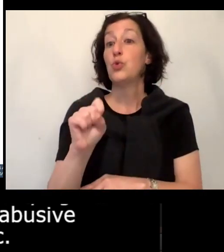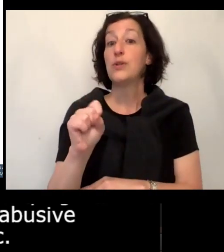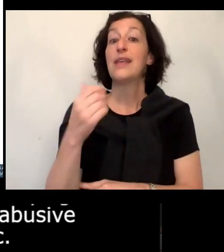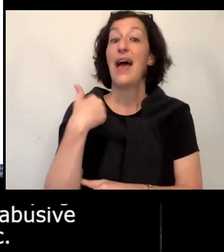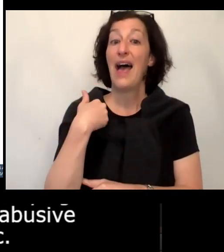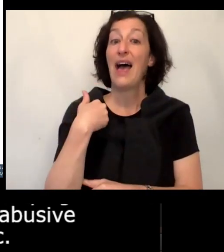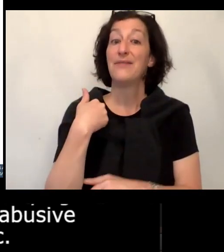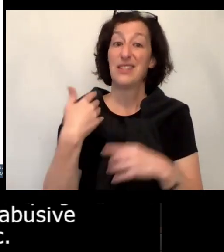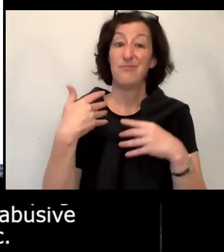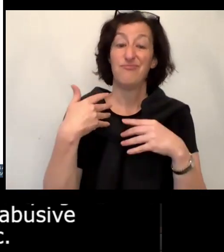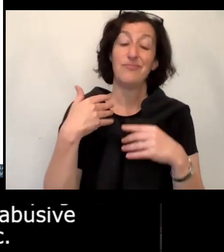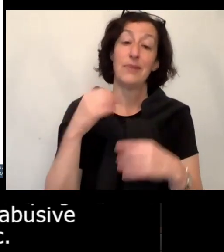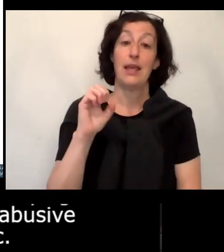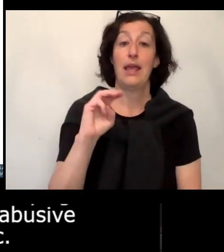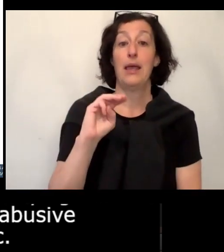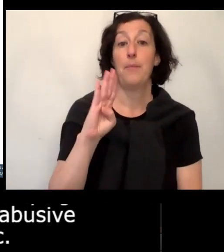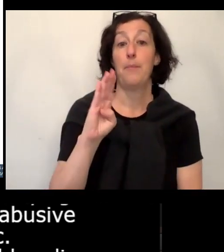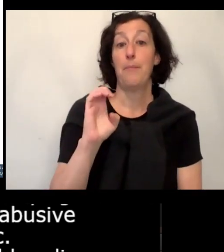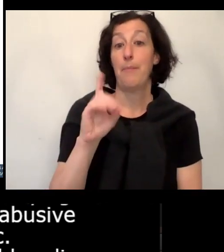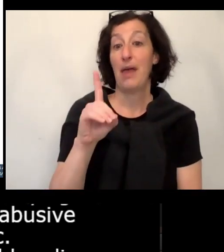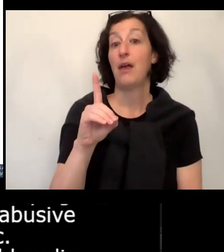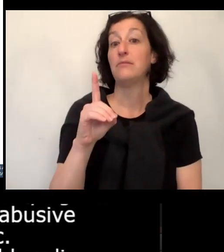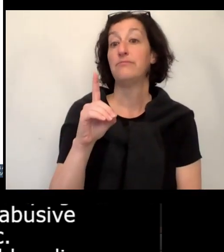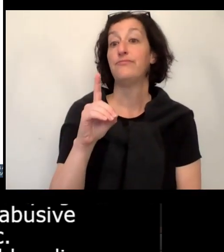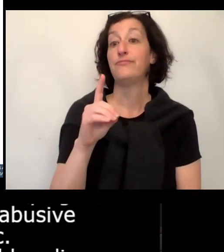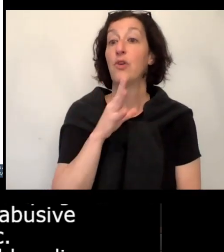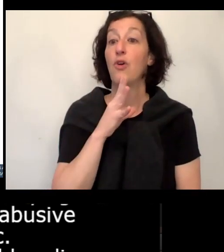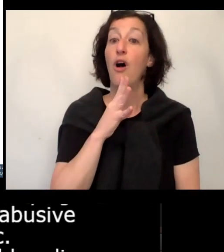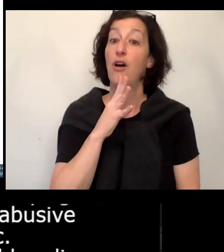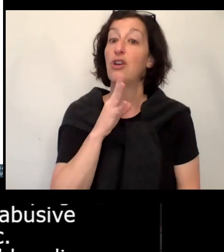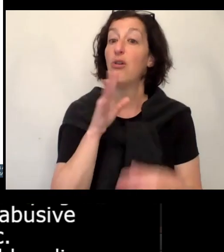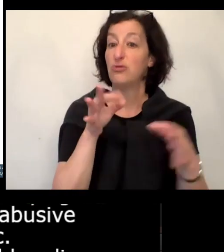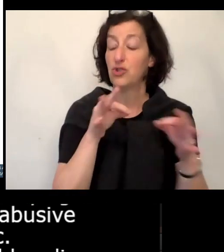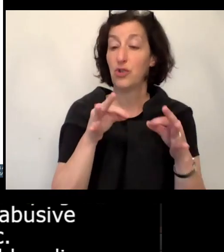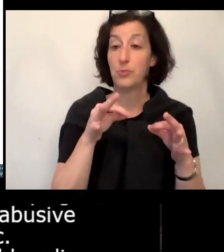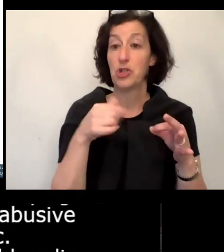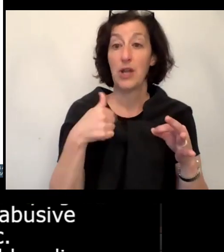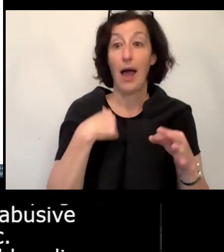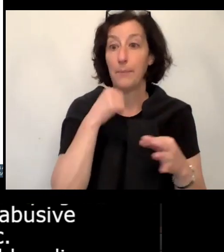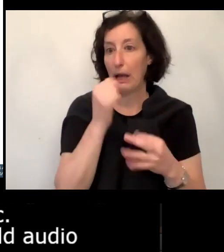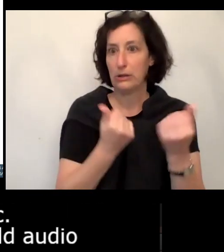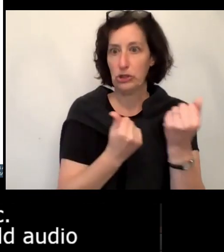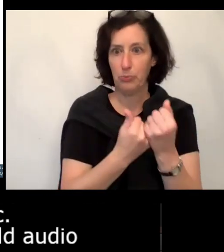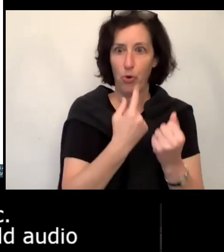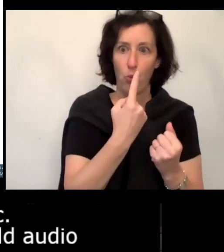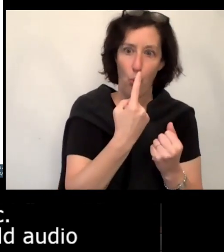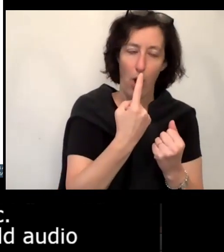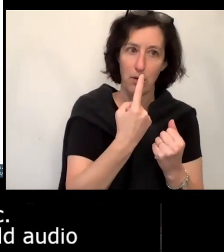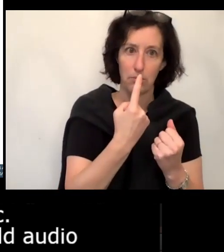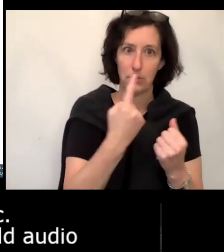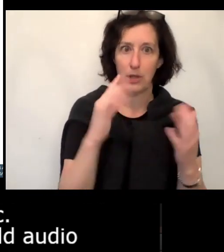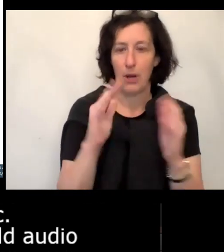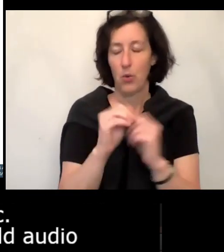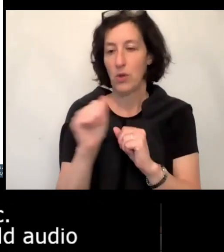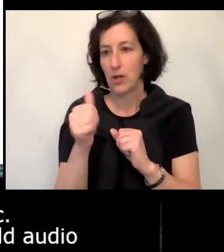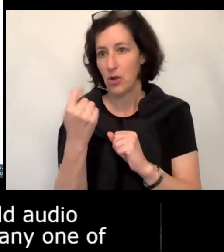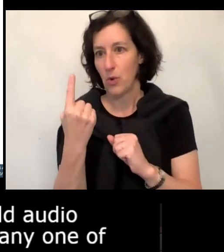descriptions. I don't necessarily want to endorse any one of them, but they're out there.